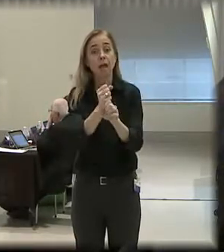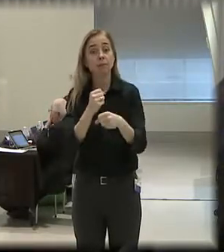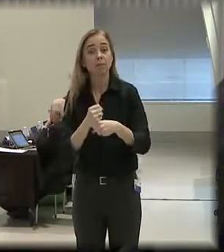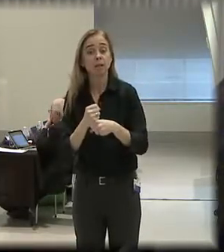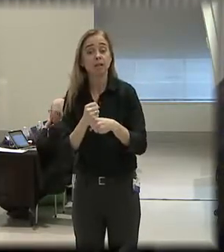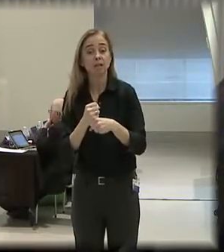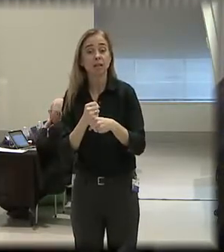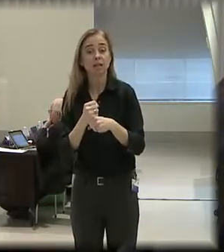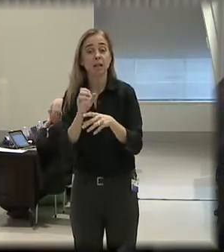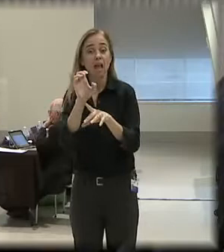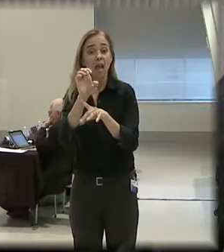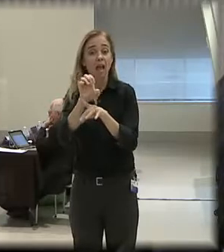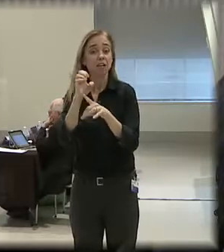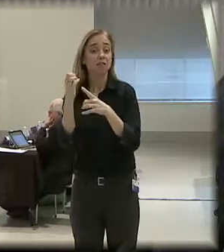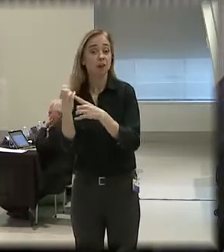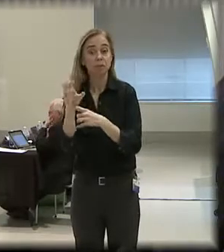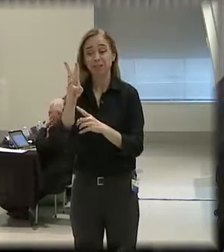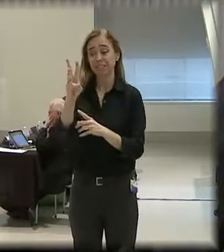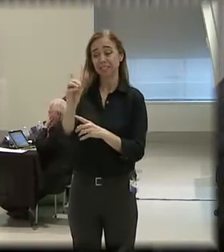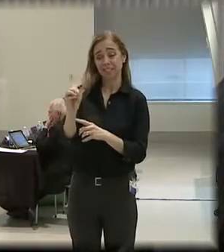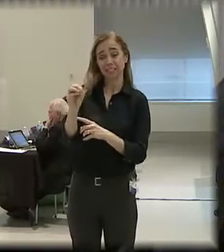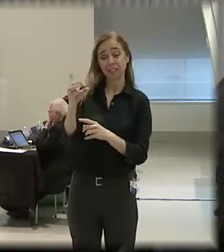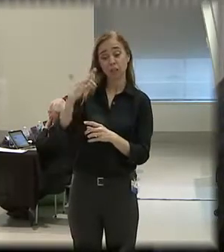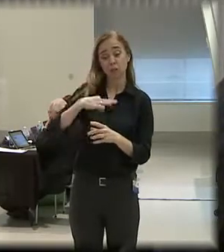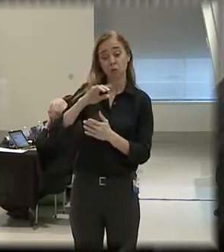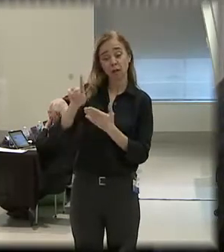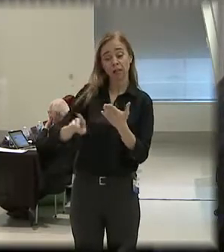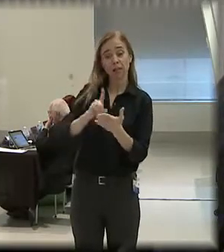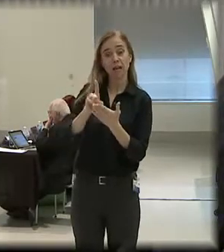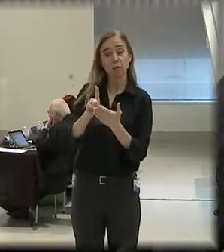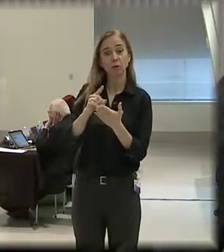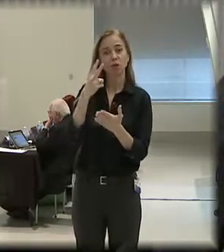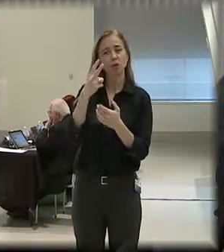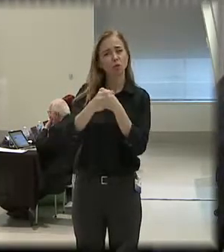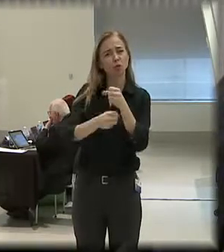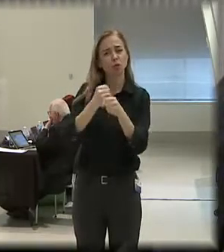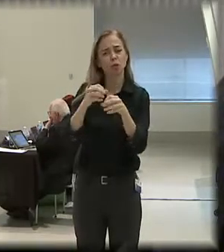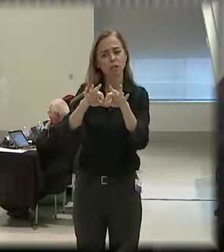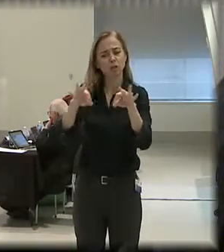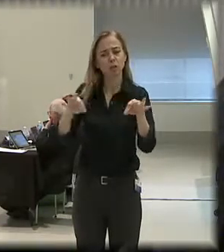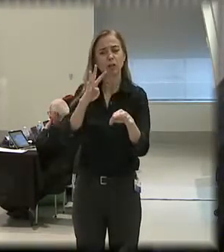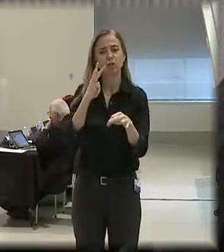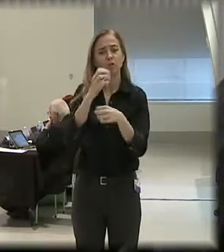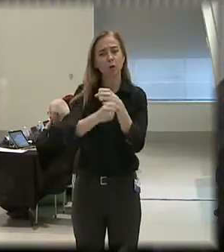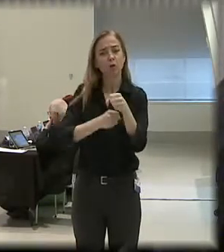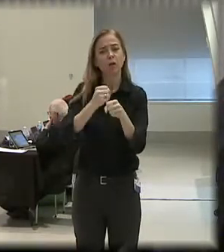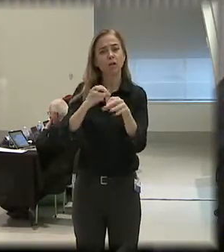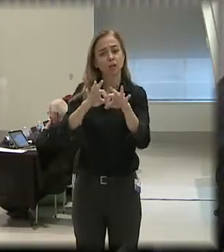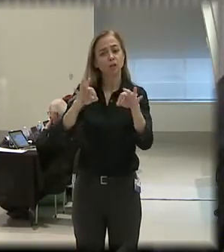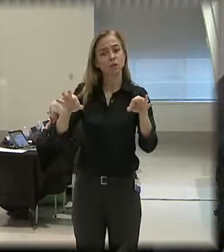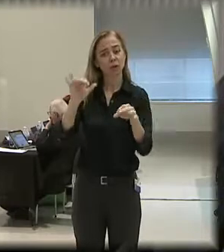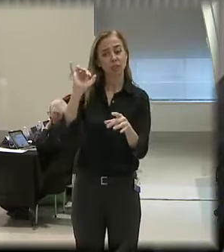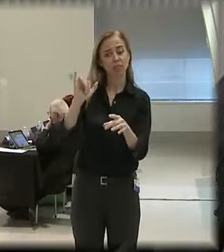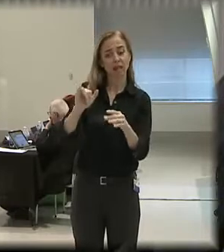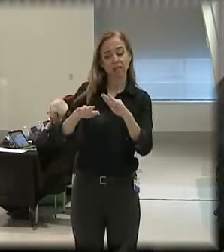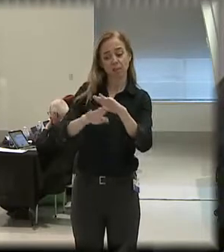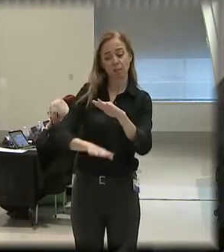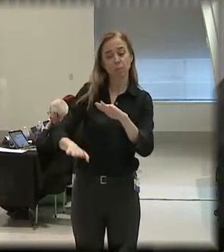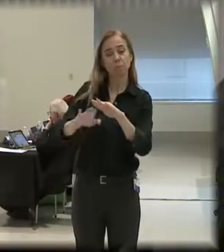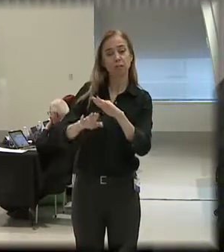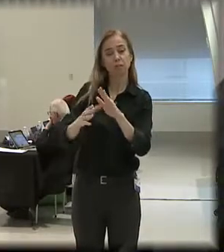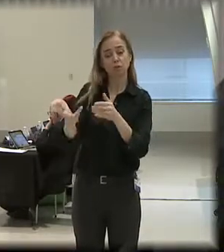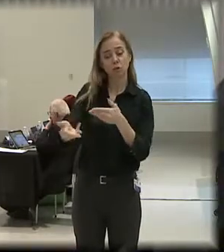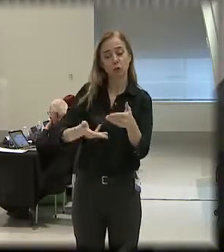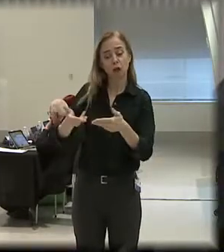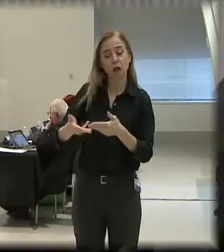of 60 credit hours or a 2-year degree, 4-year degree as the bottom line basis for hiring those officers, I think